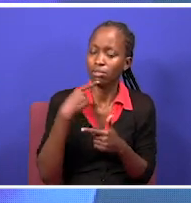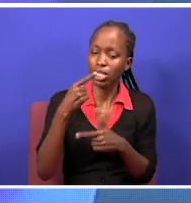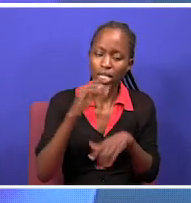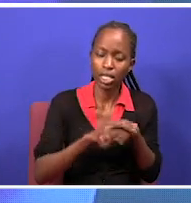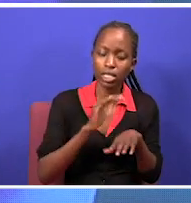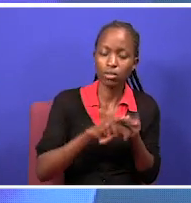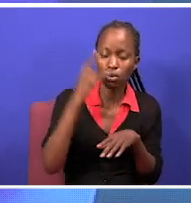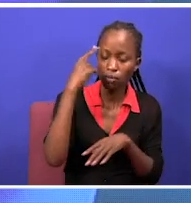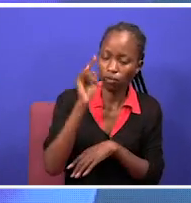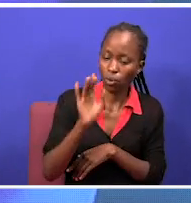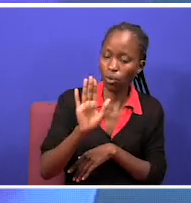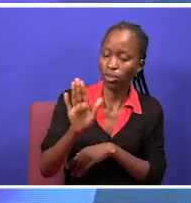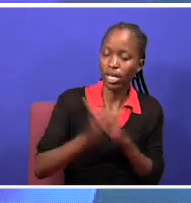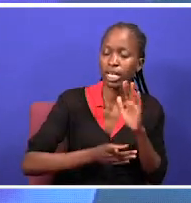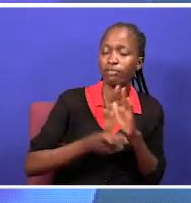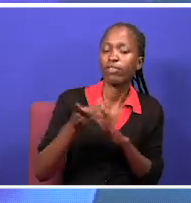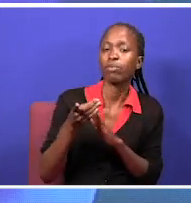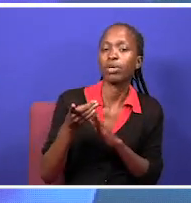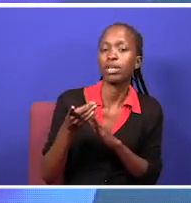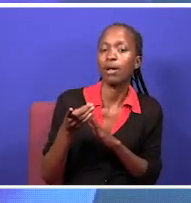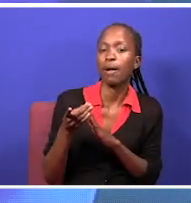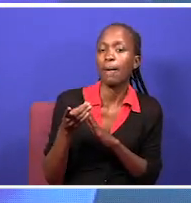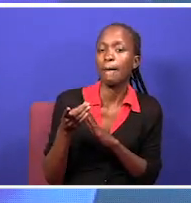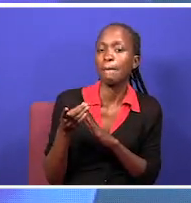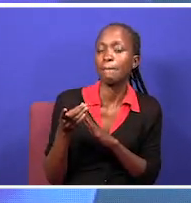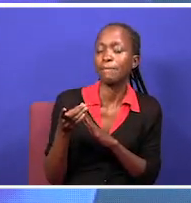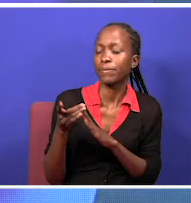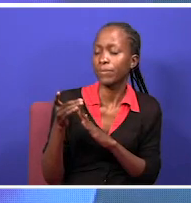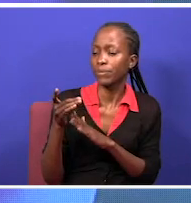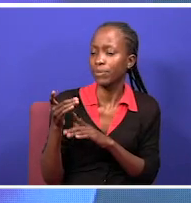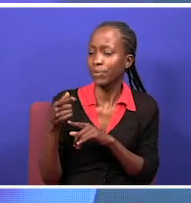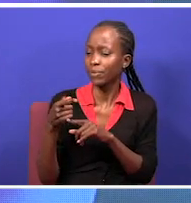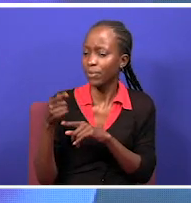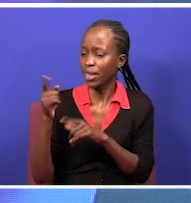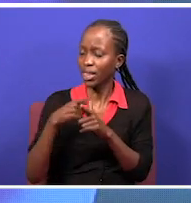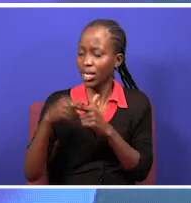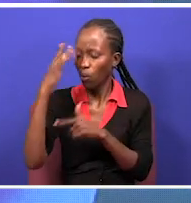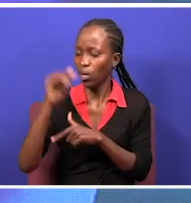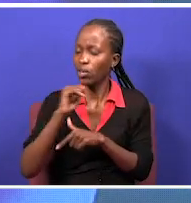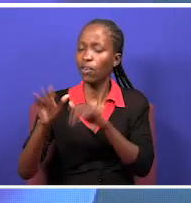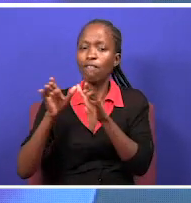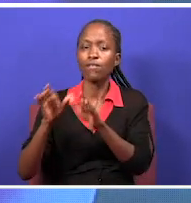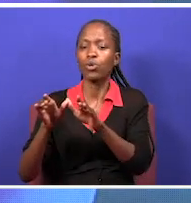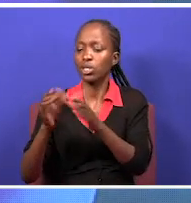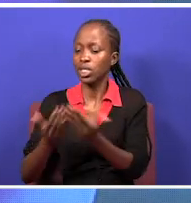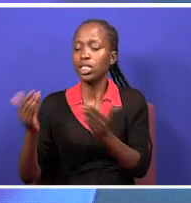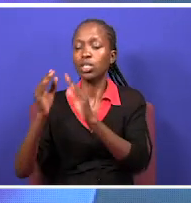their wholesome development. So why should we not push the Word of God?